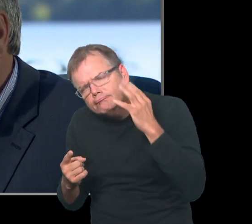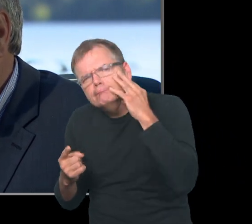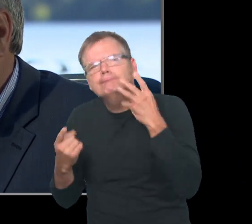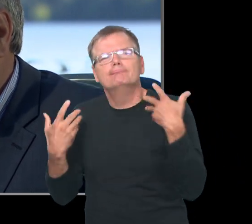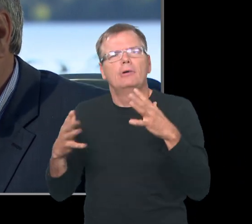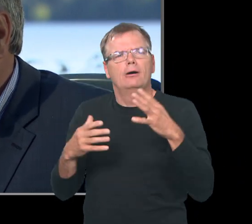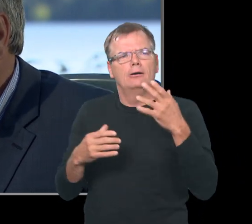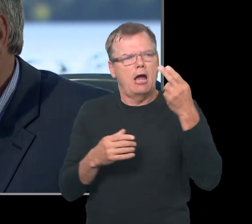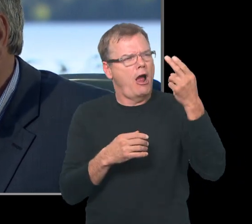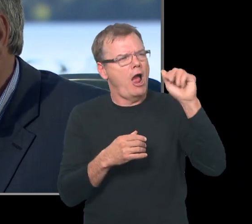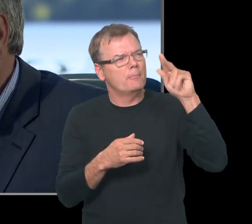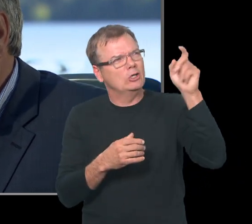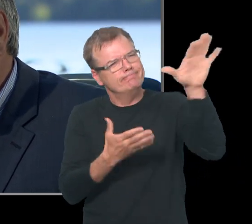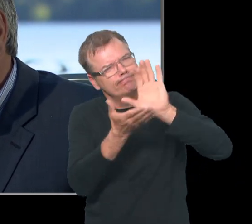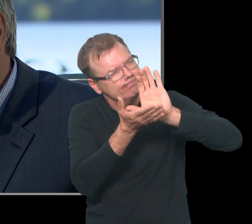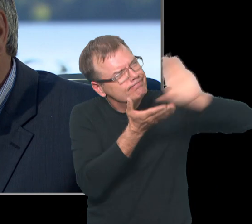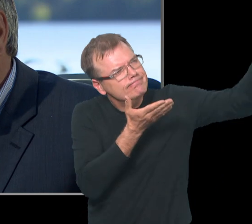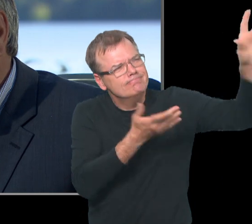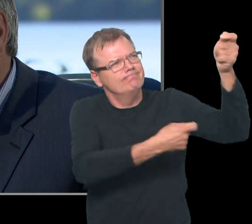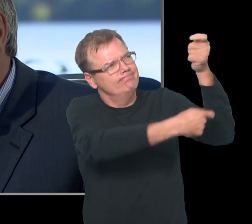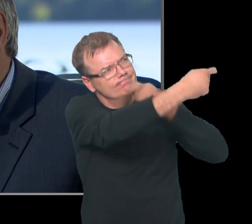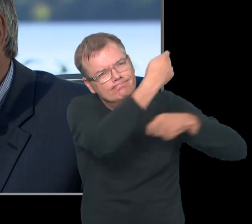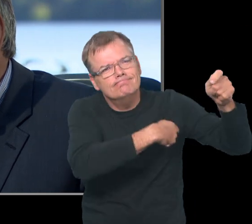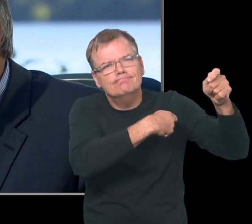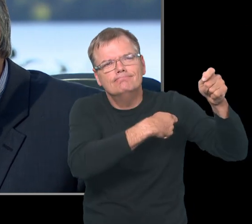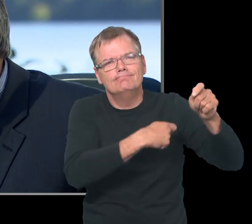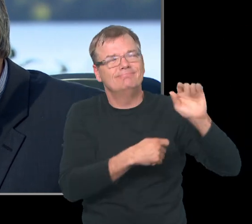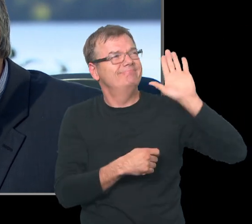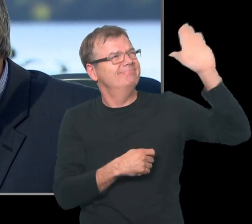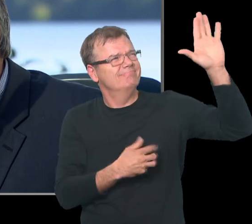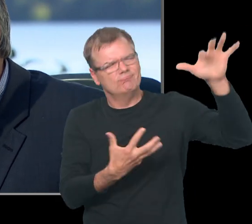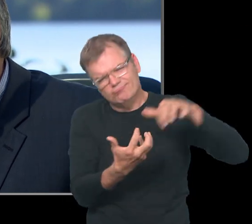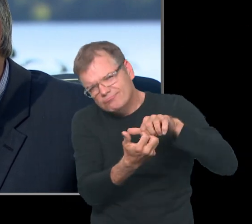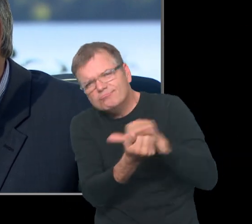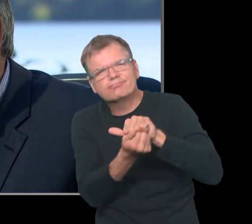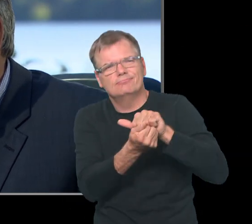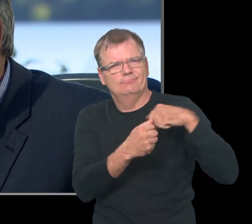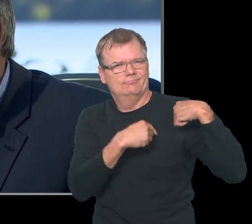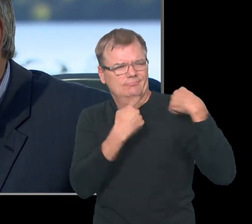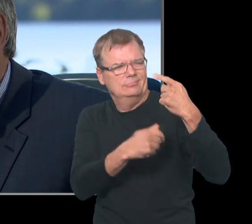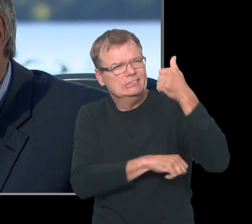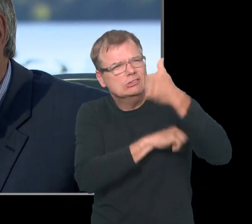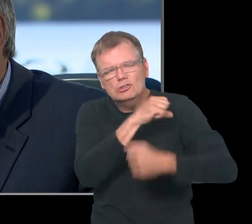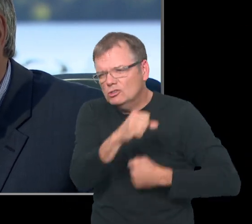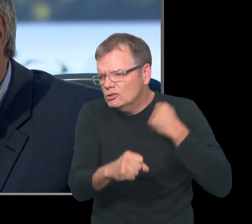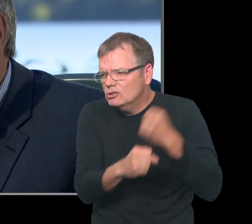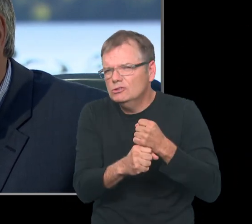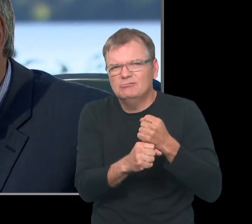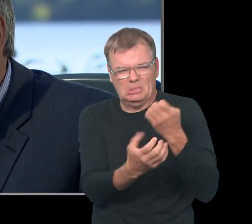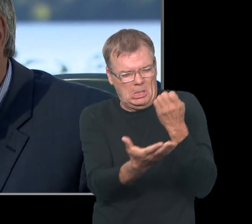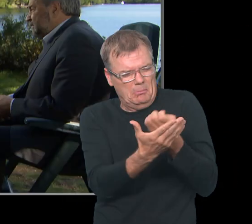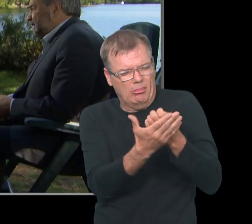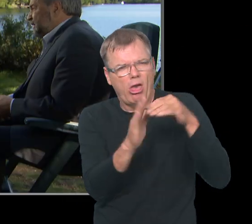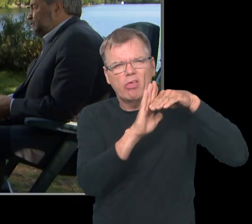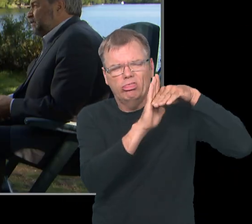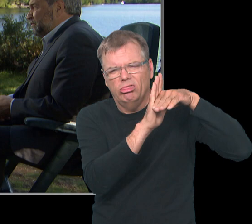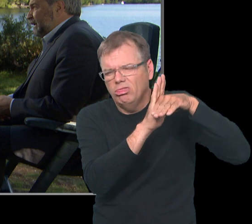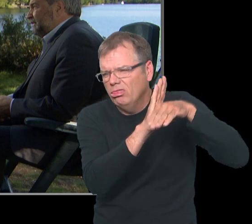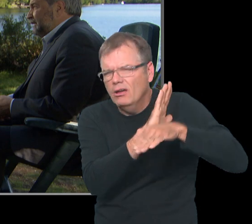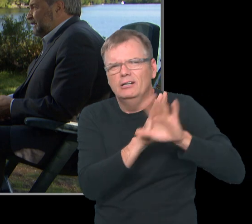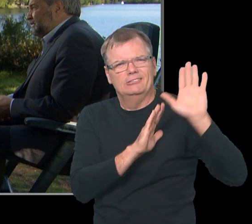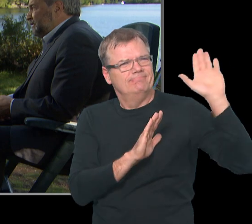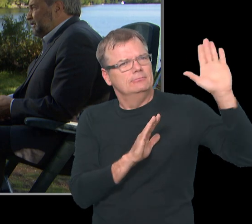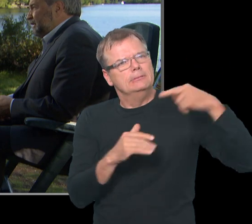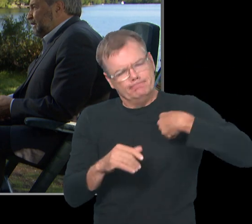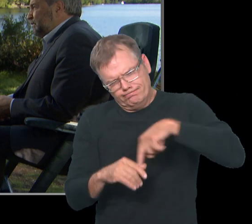Stephen Harper and replace him, and to start repairing some of the damage that he's done. It's been a rough 10 years on the economy. So we've got a